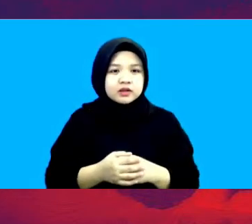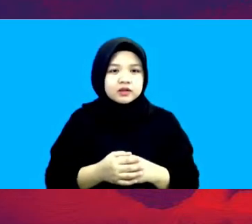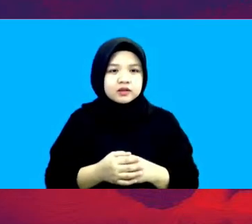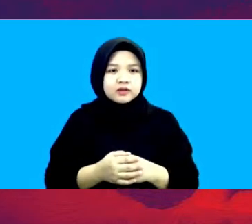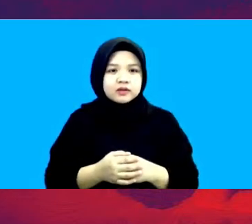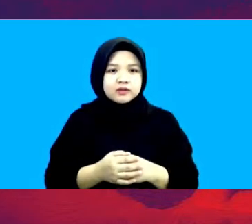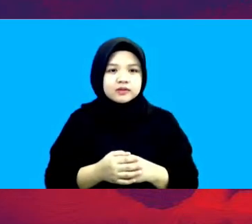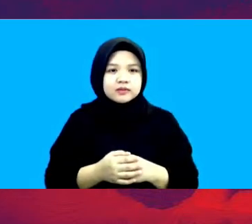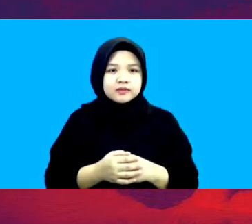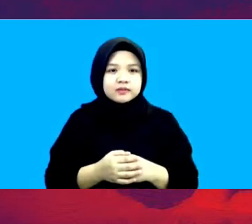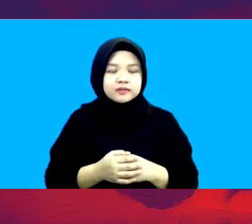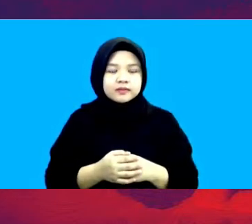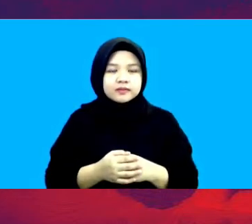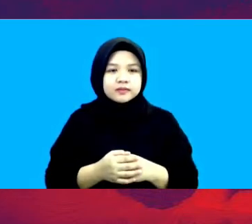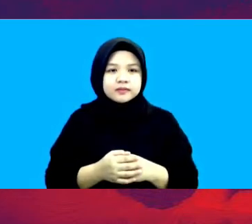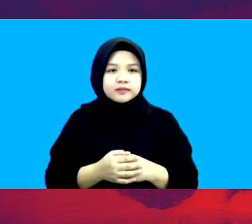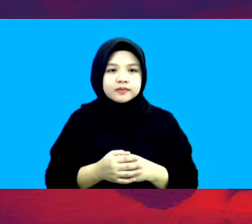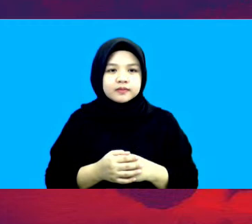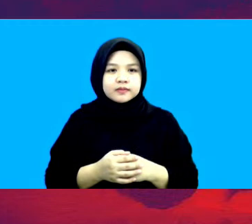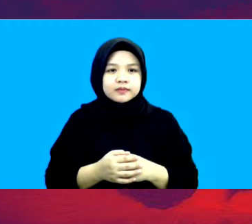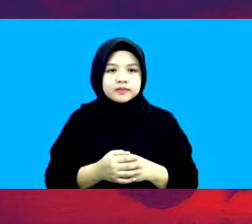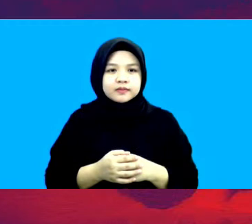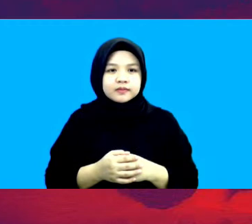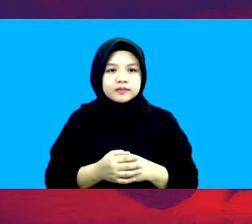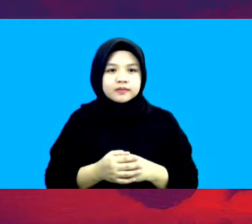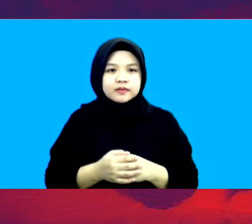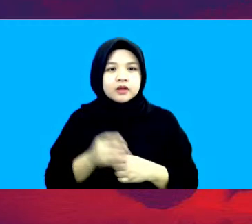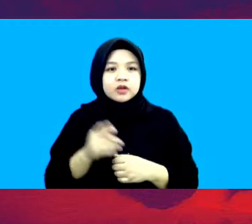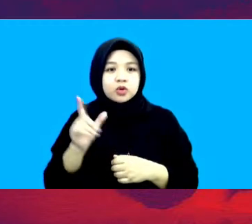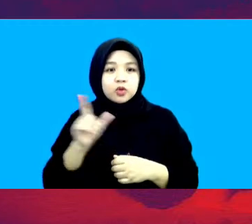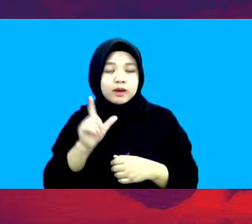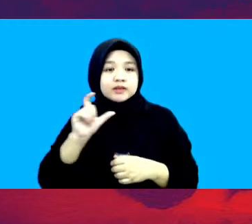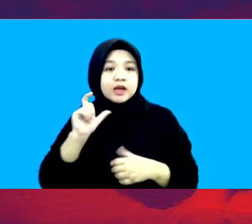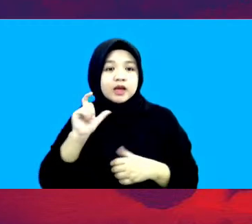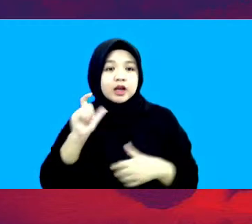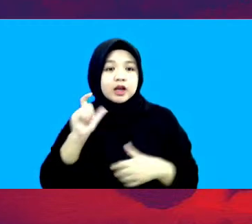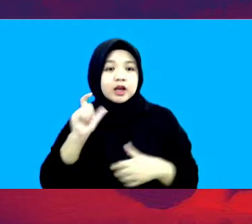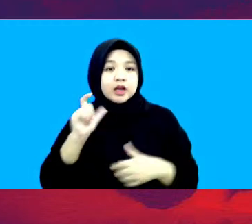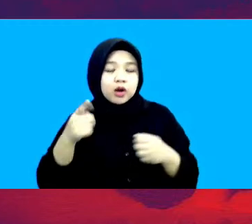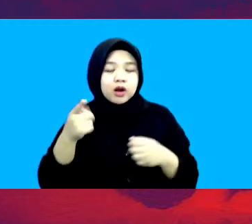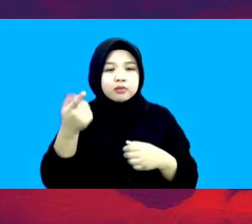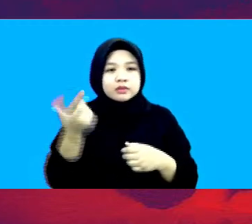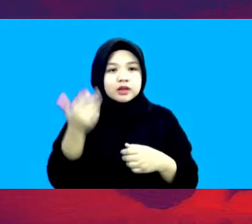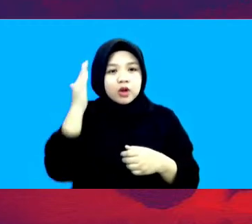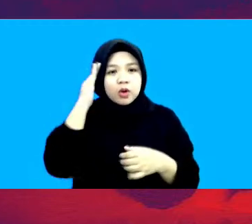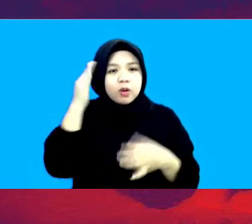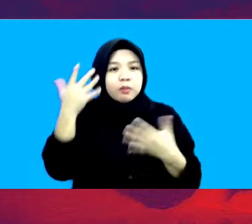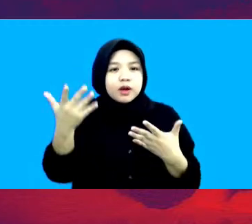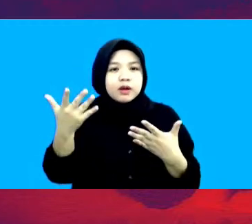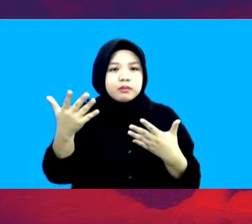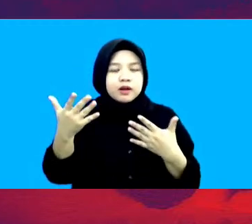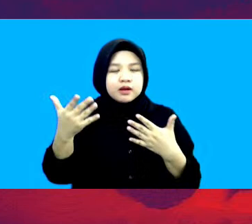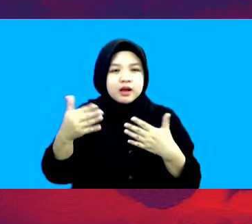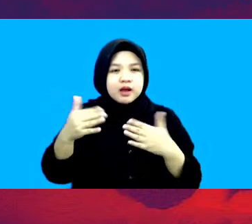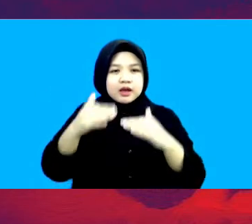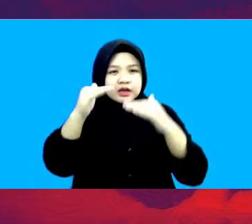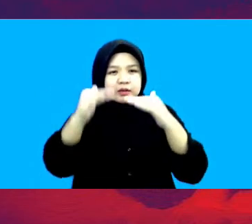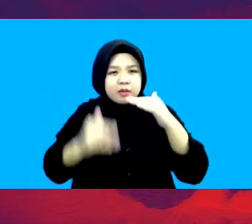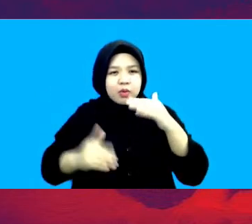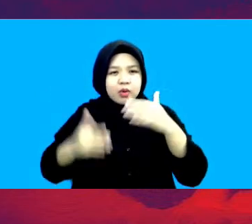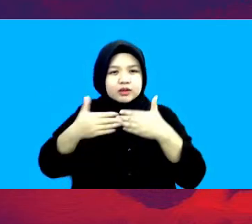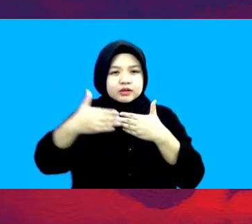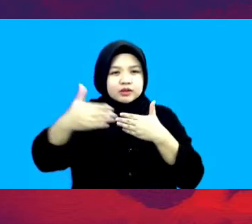indeed. I thought you might have said persons 3 and 4. But it's the people with the incomes 3 and 4,